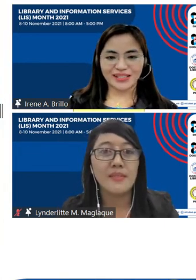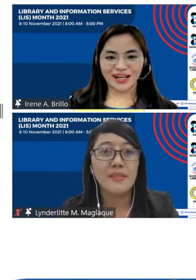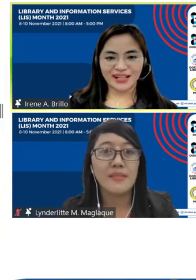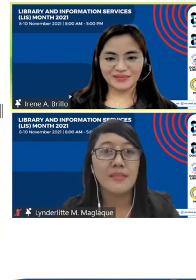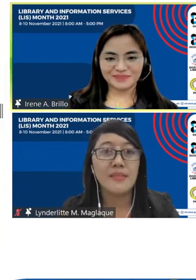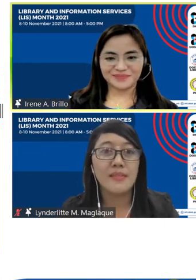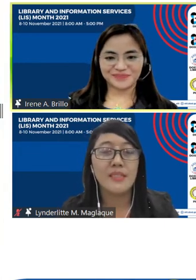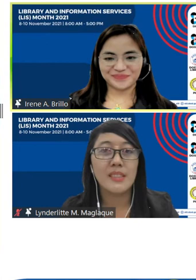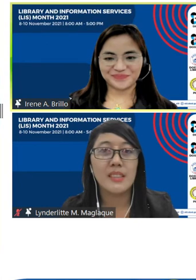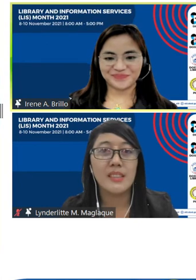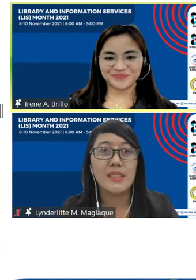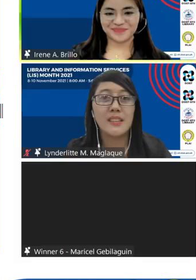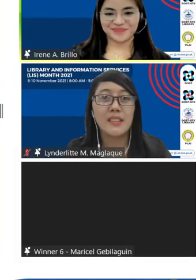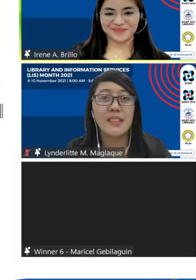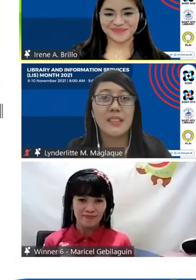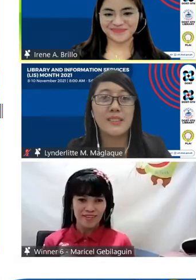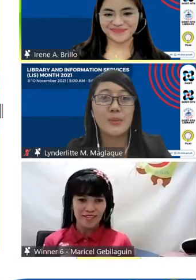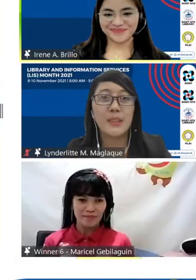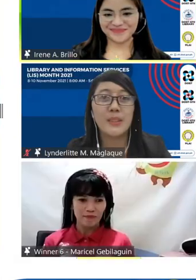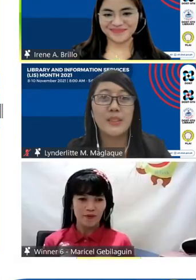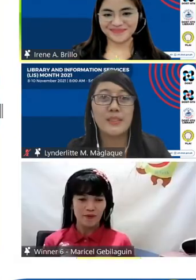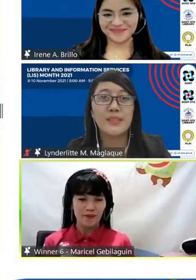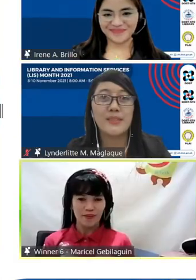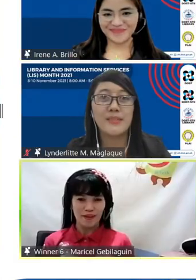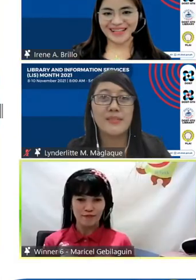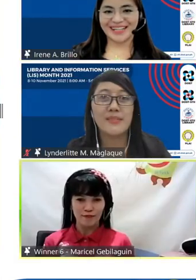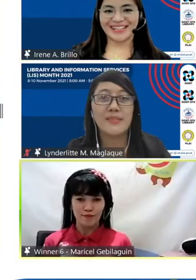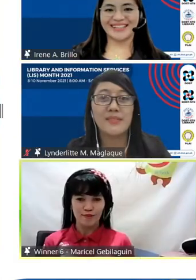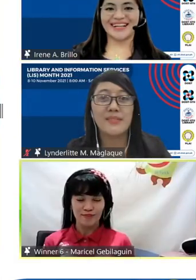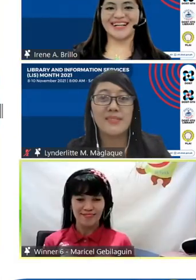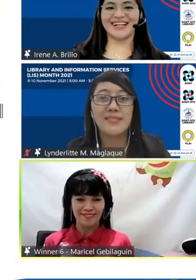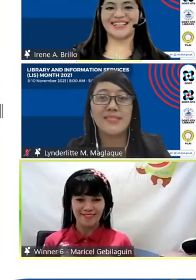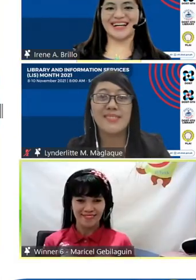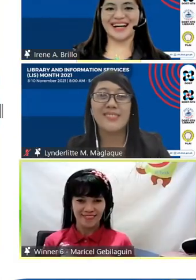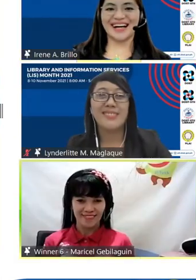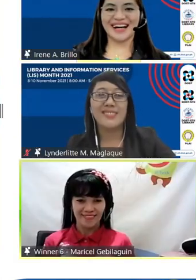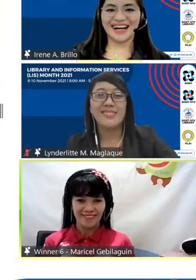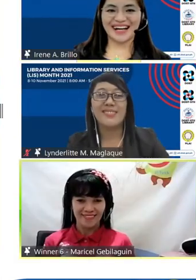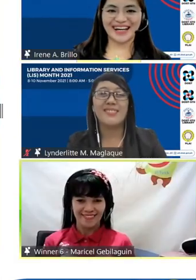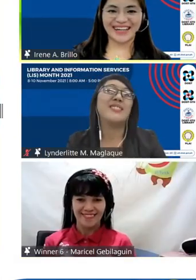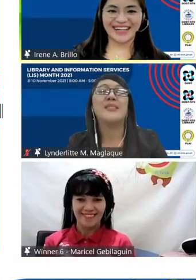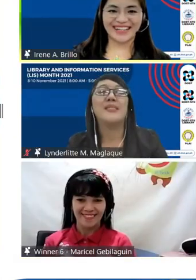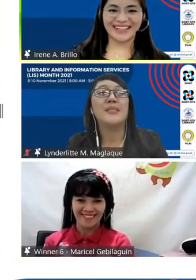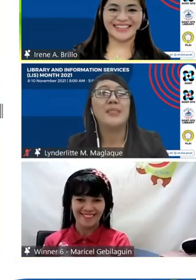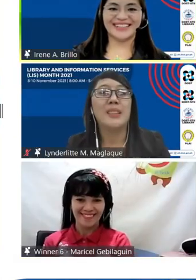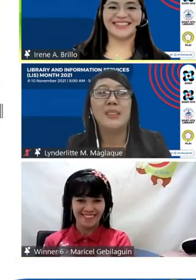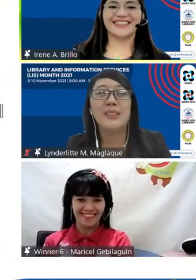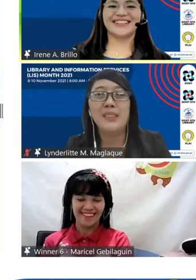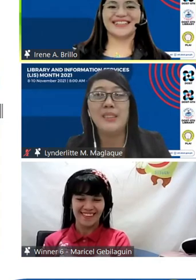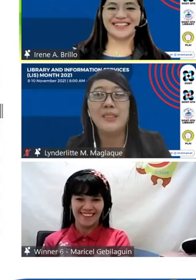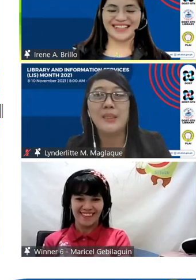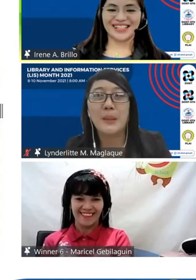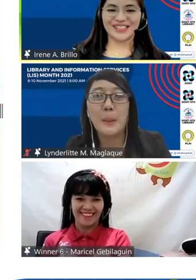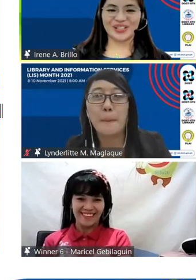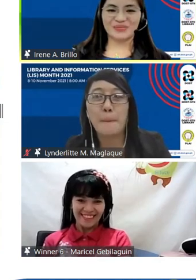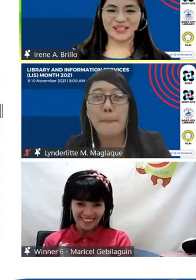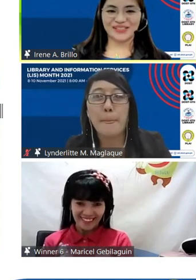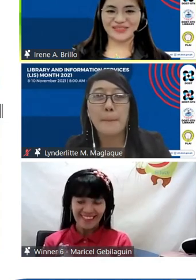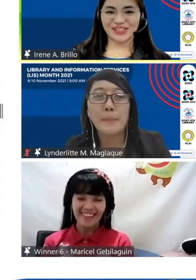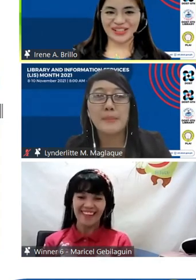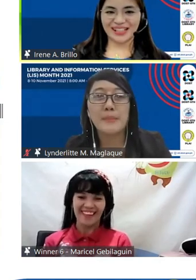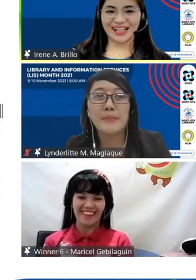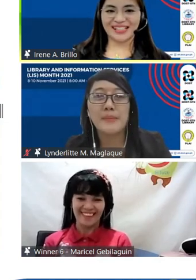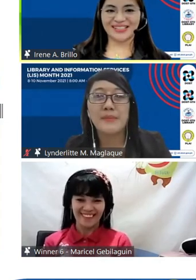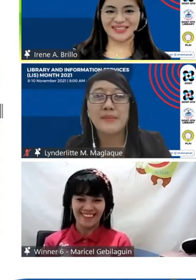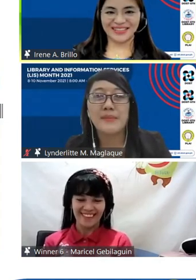Miss Maricel? Yes po. Good afternoon. Ayan. Hi. Thank you so much